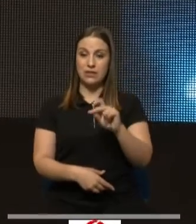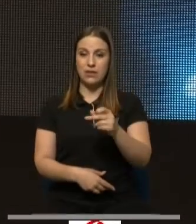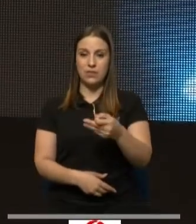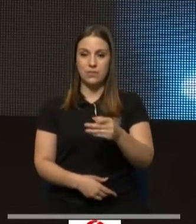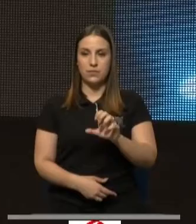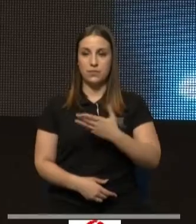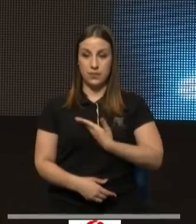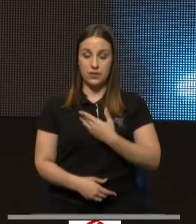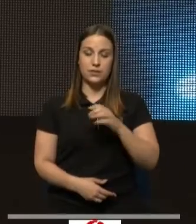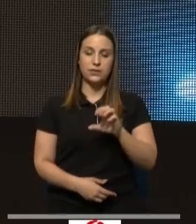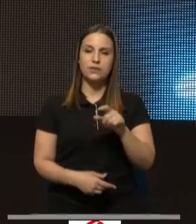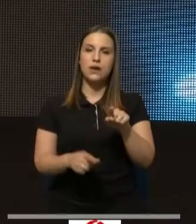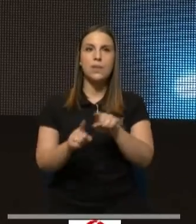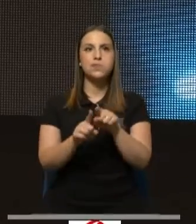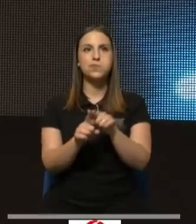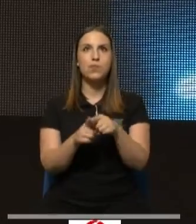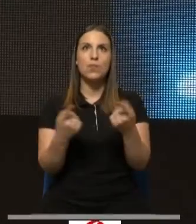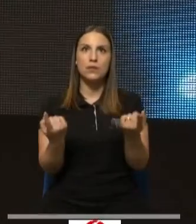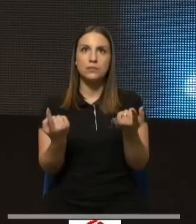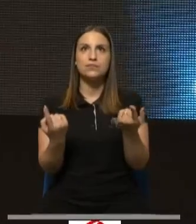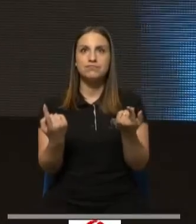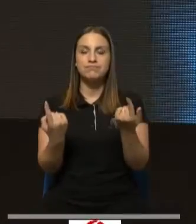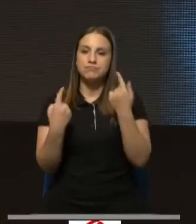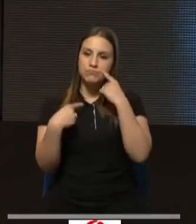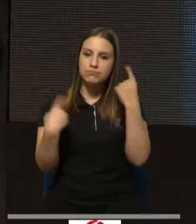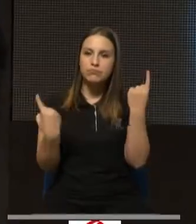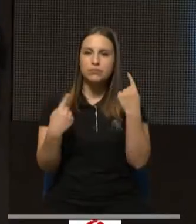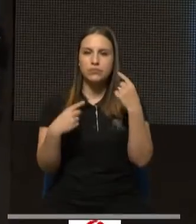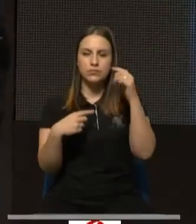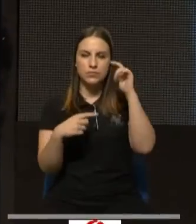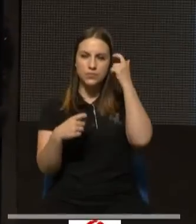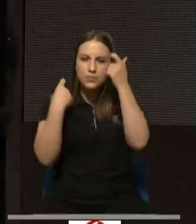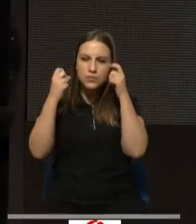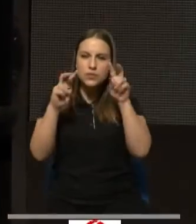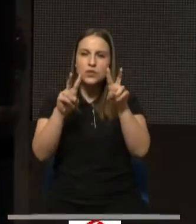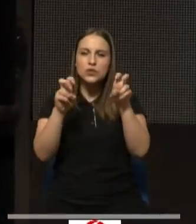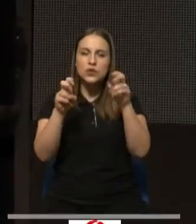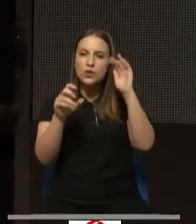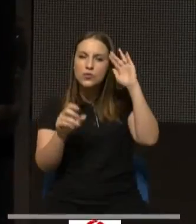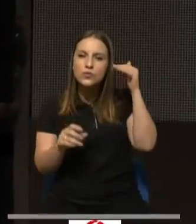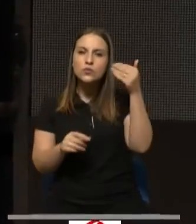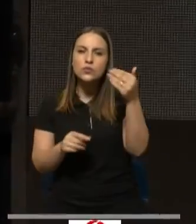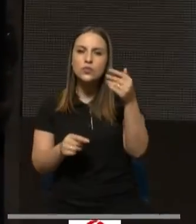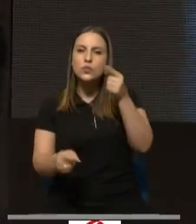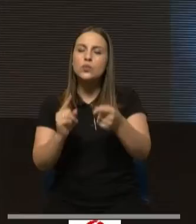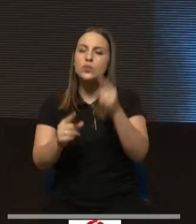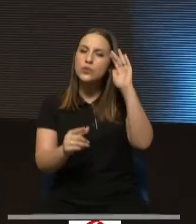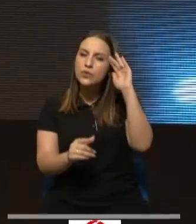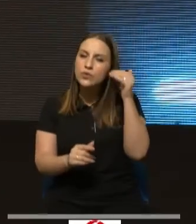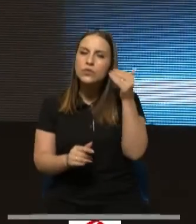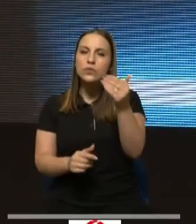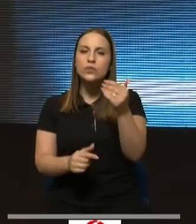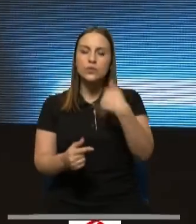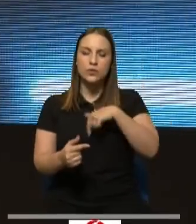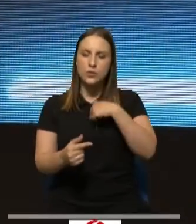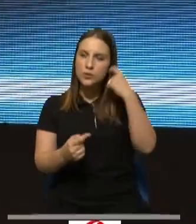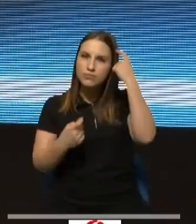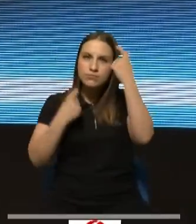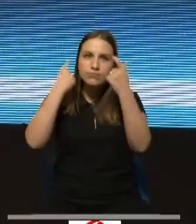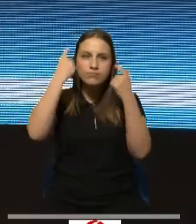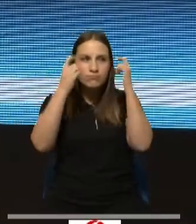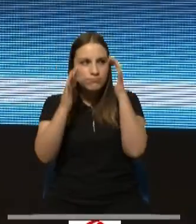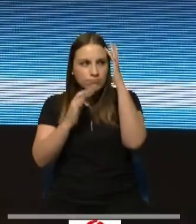the APDC Congress because it represents these thoughts about the future. What is the future? And